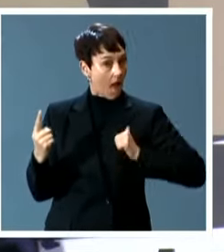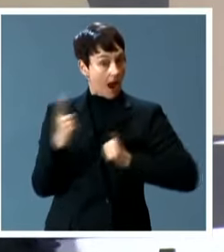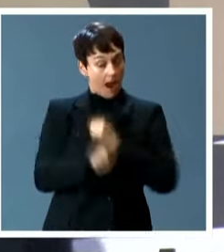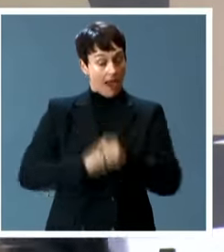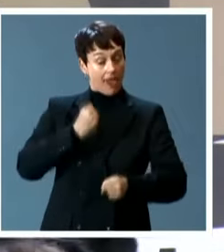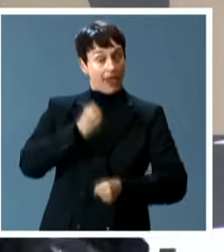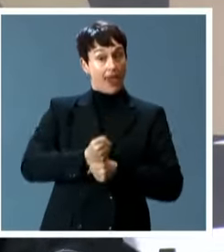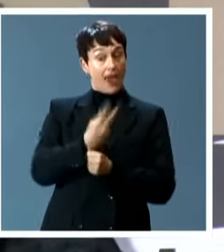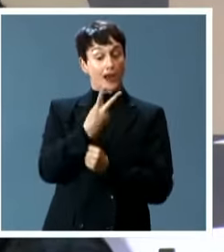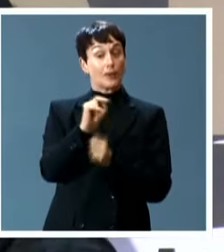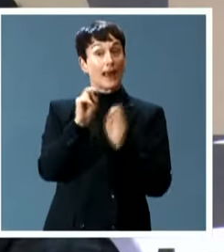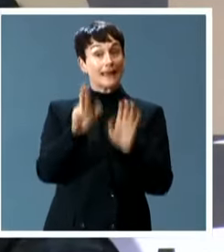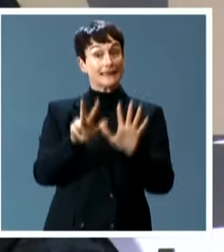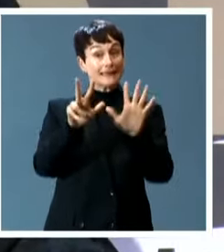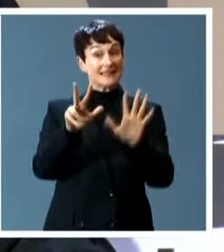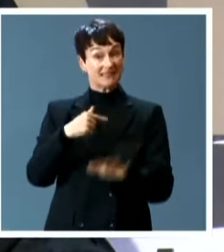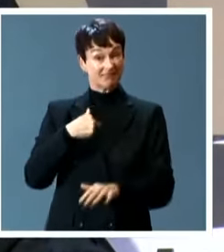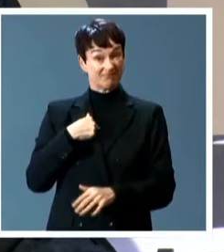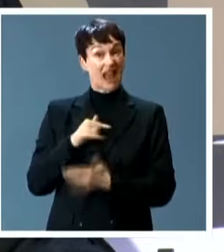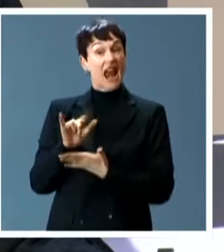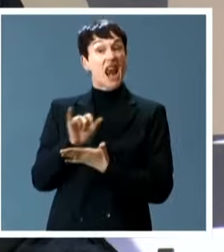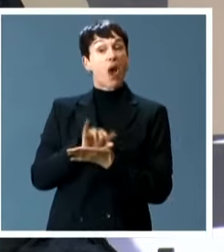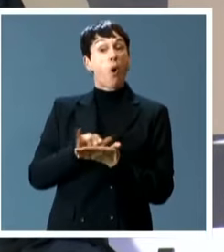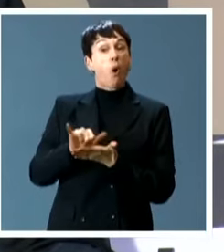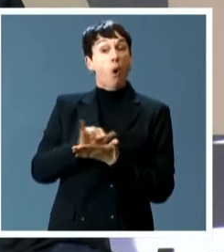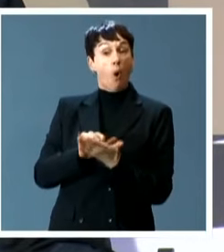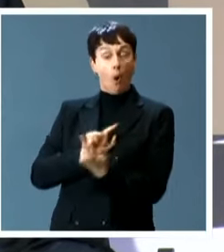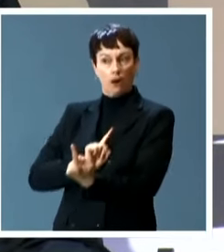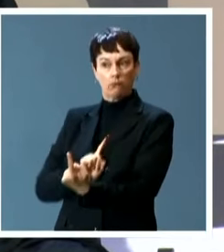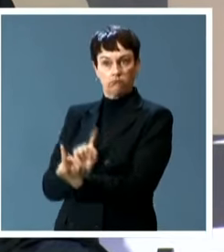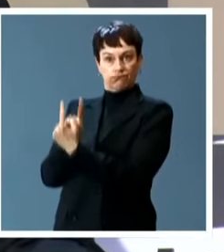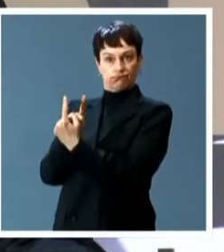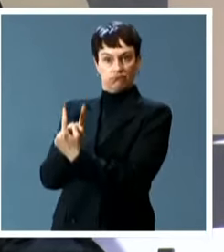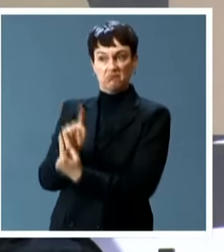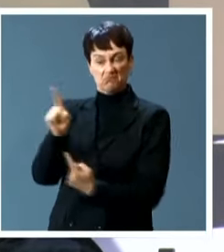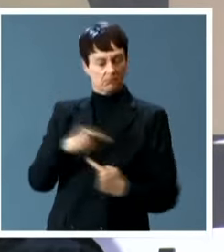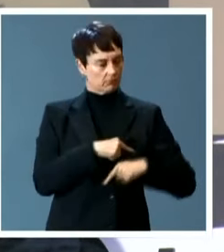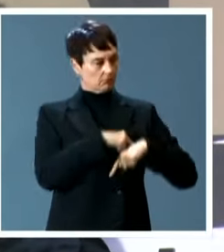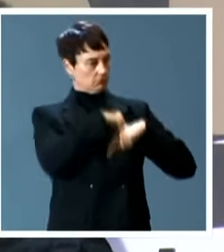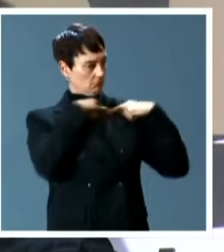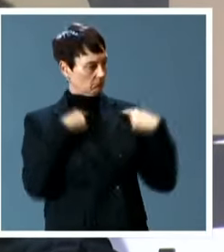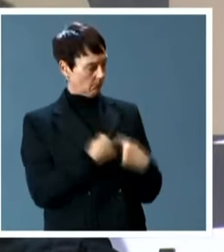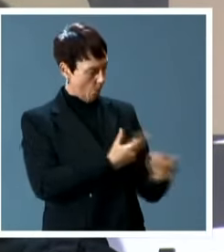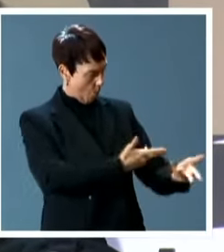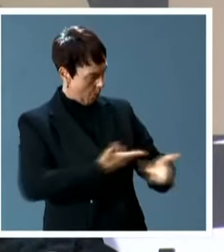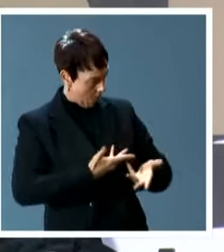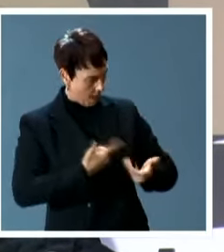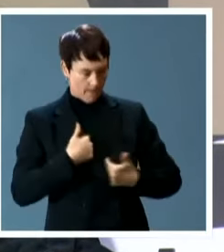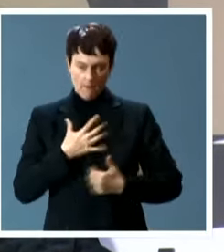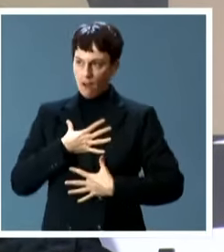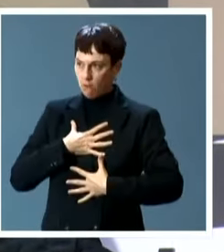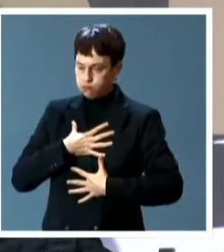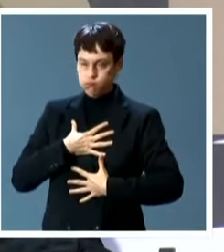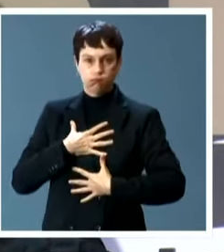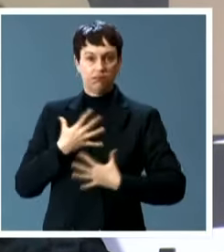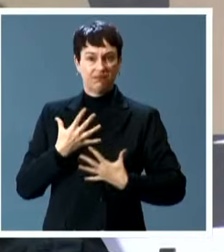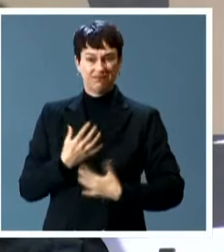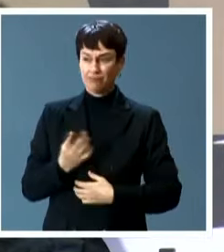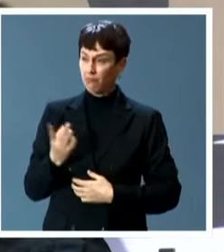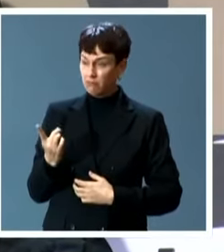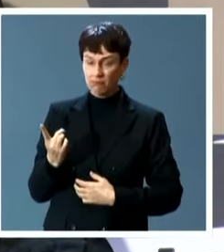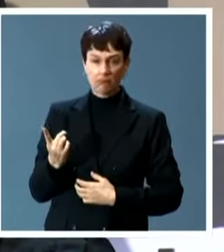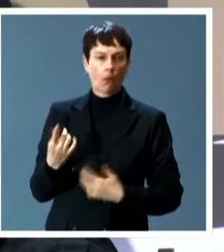in 2018, where I experienced his hospitality and was exposed directly to his passion for